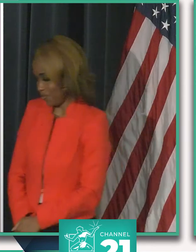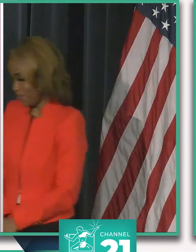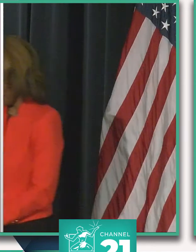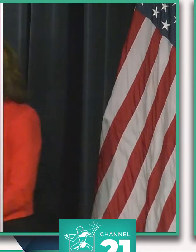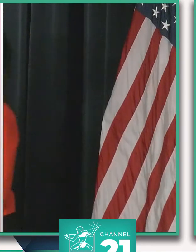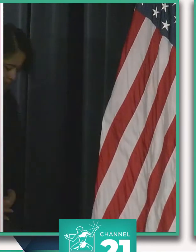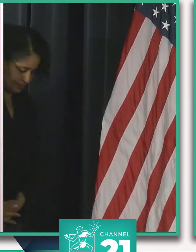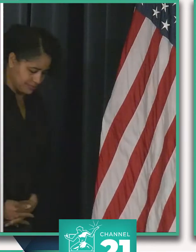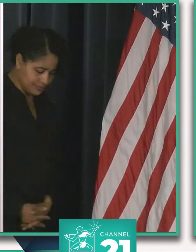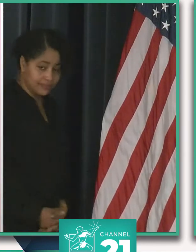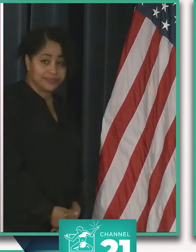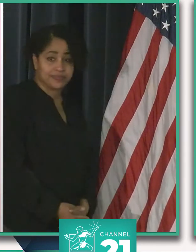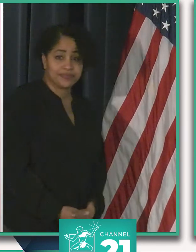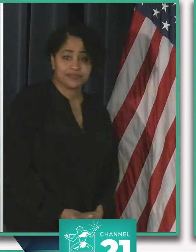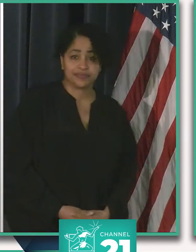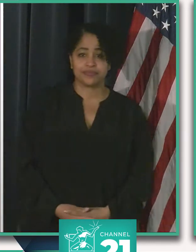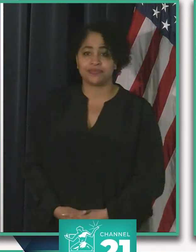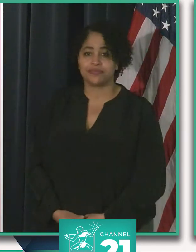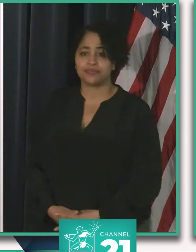Next is John.